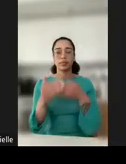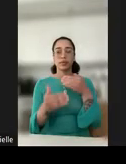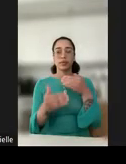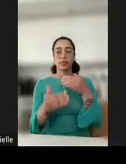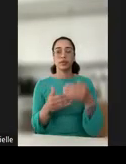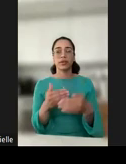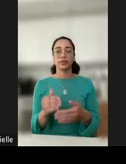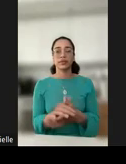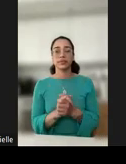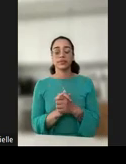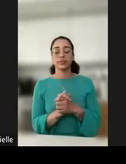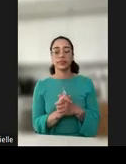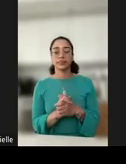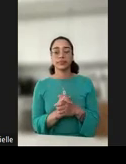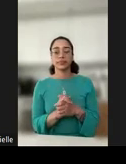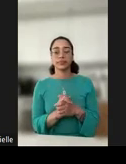All right.